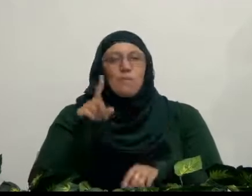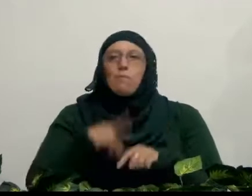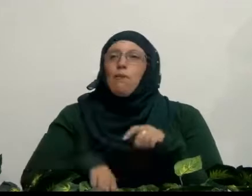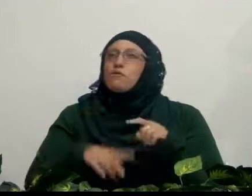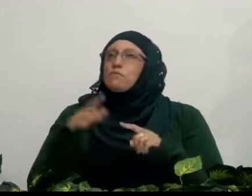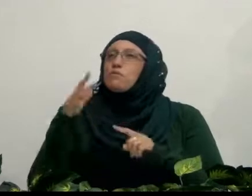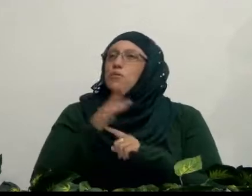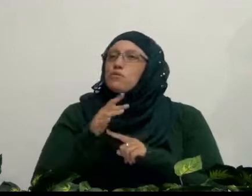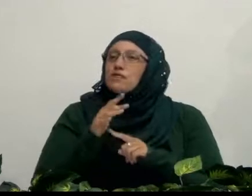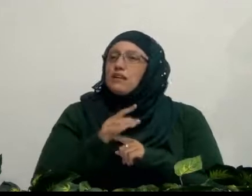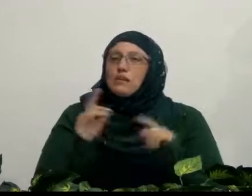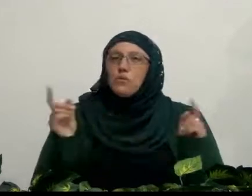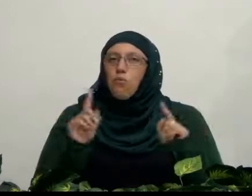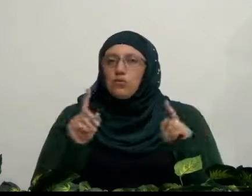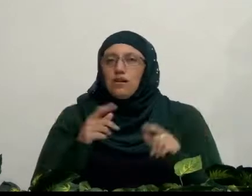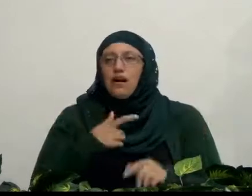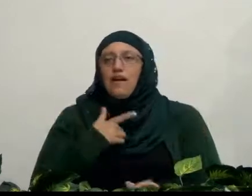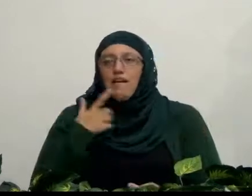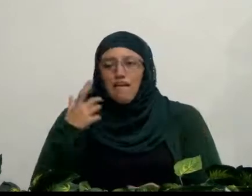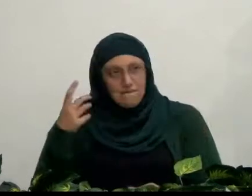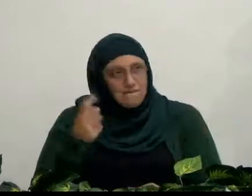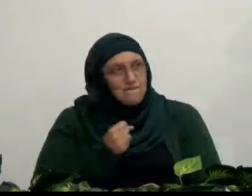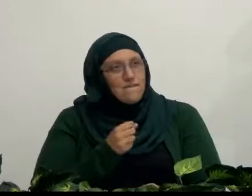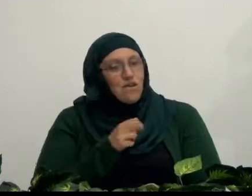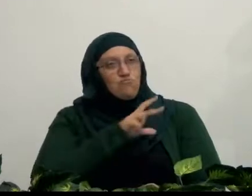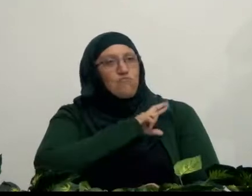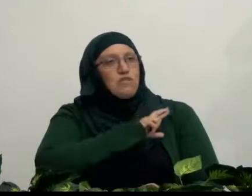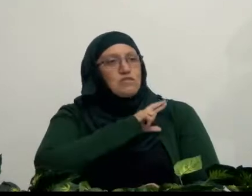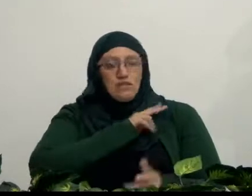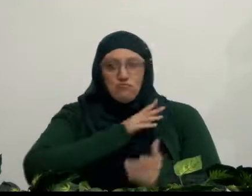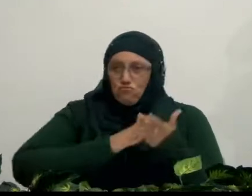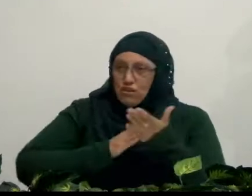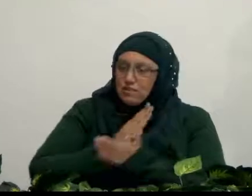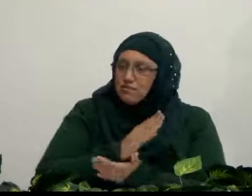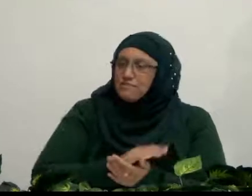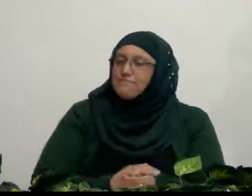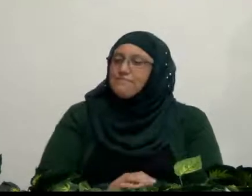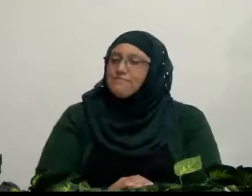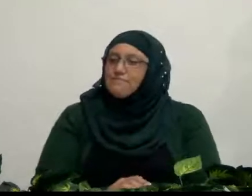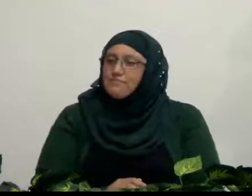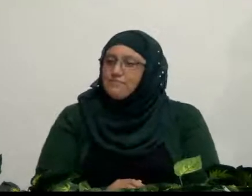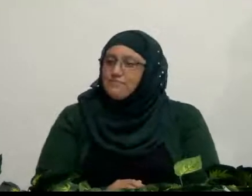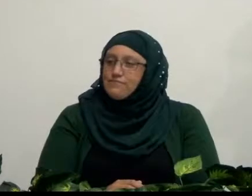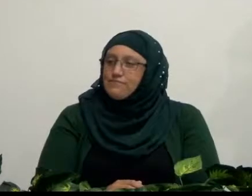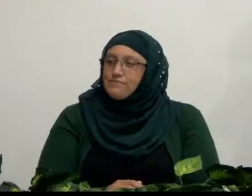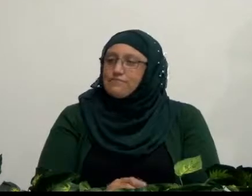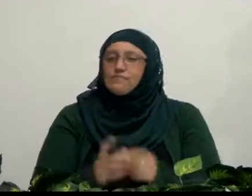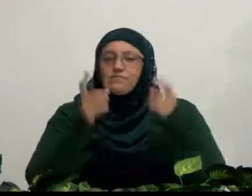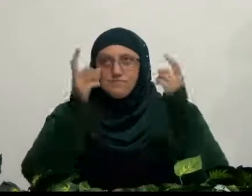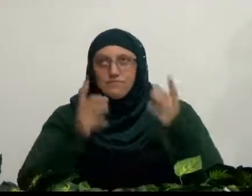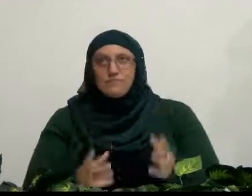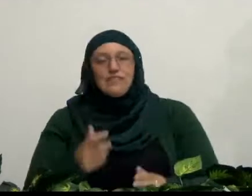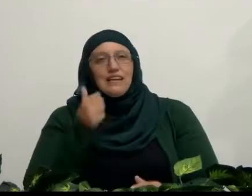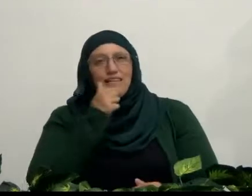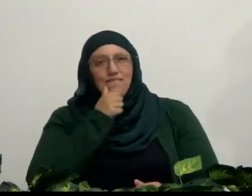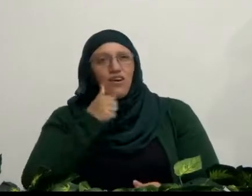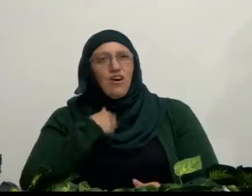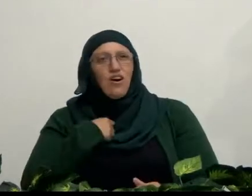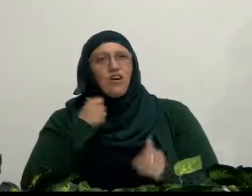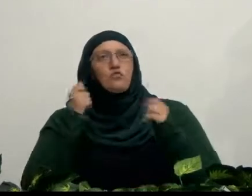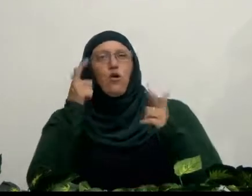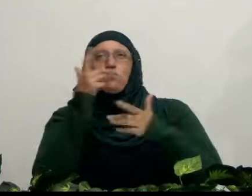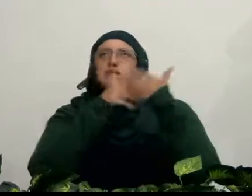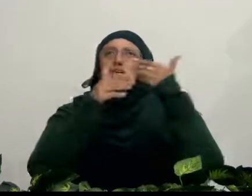have upon you by this contract, you would have upon me by this contract, is that inshallah, if I make it to go to paradise before